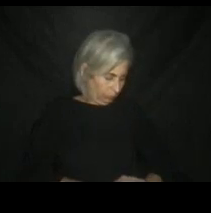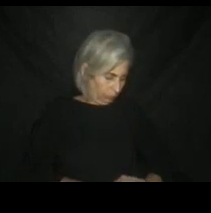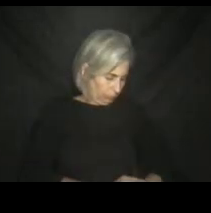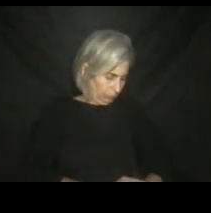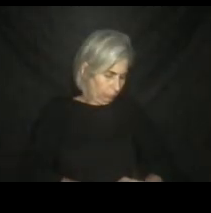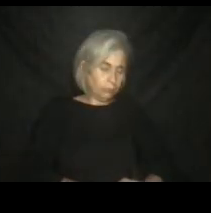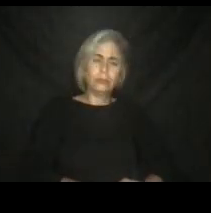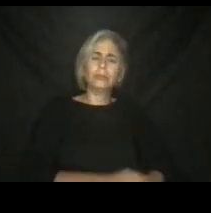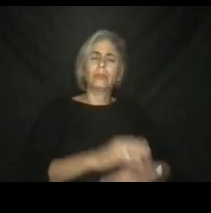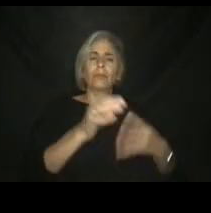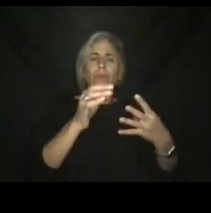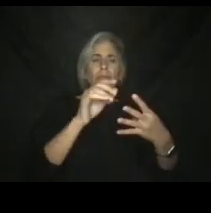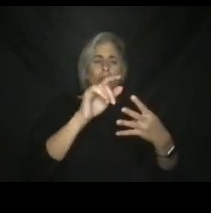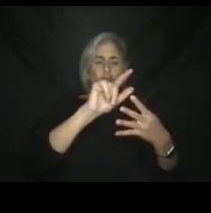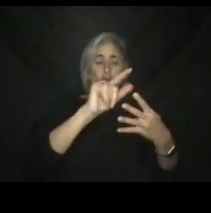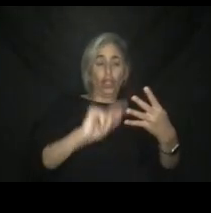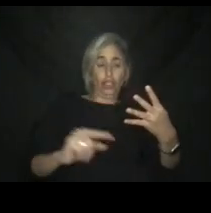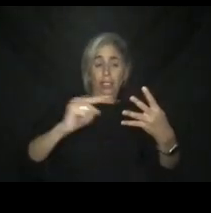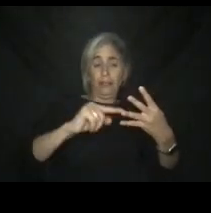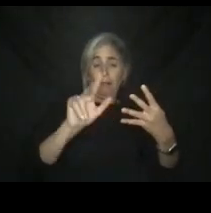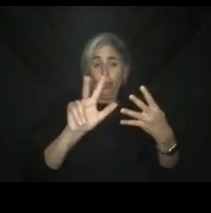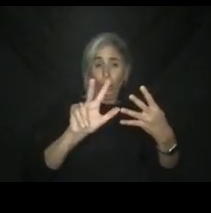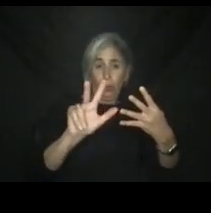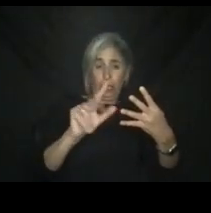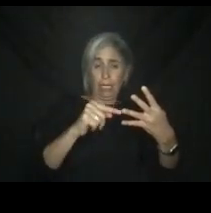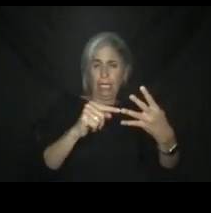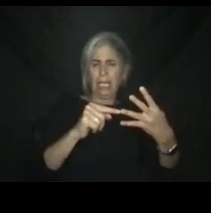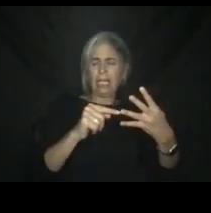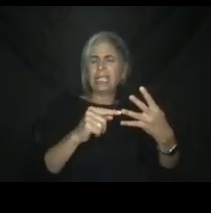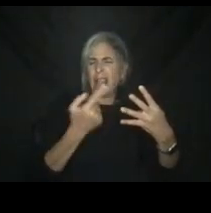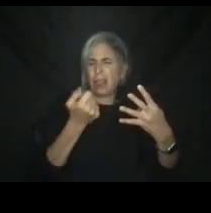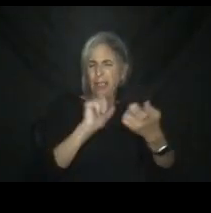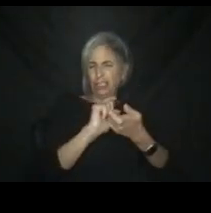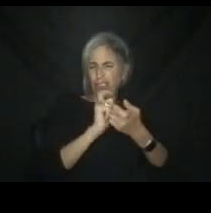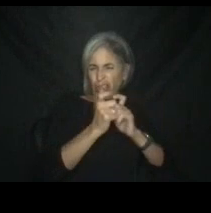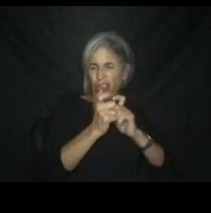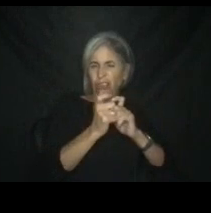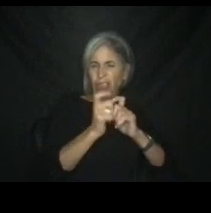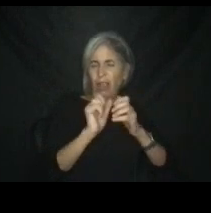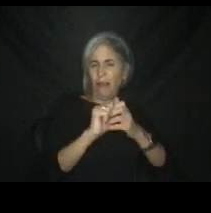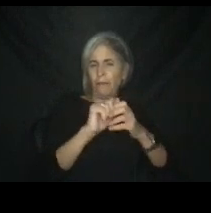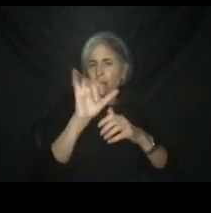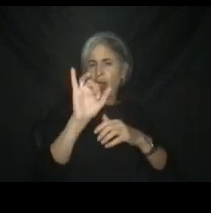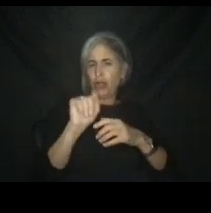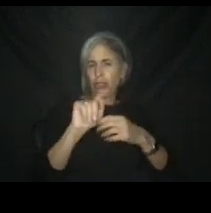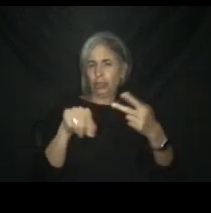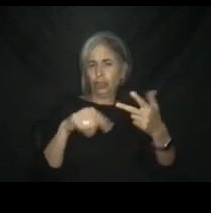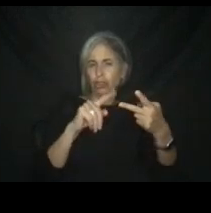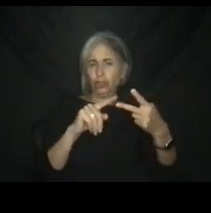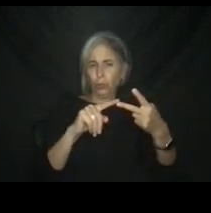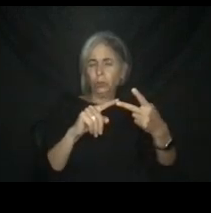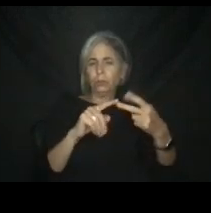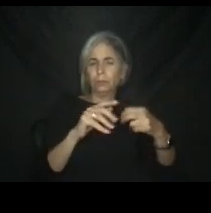So Alternative 3 is a slight variation of Alternative 2. It builds off of Alternative